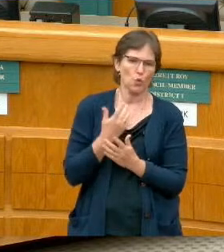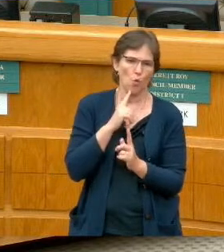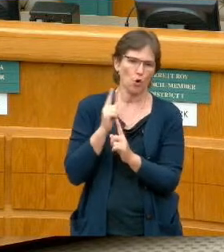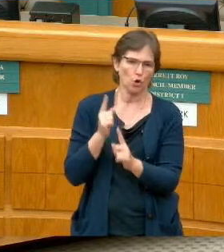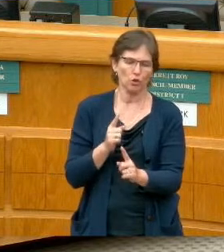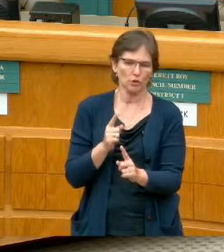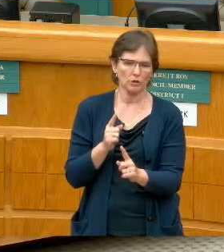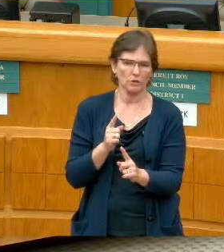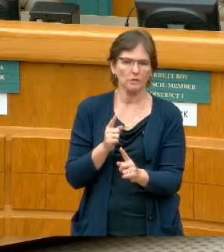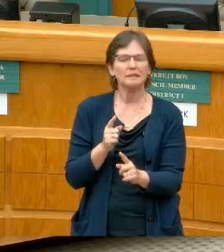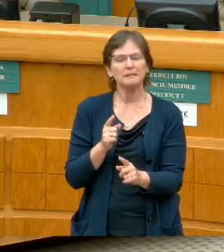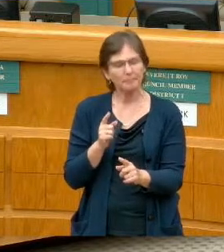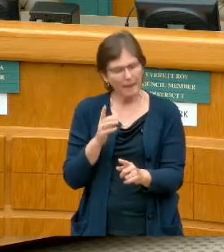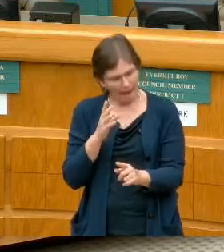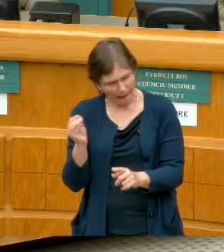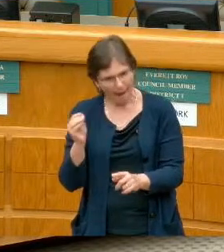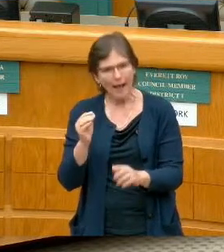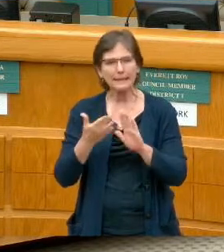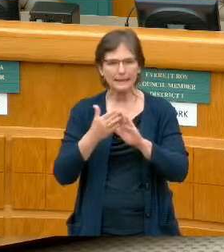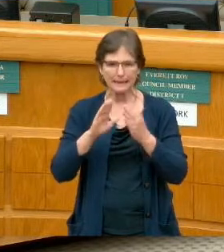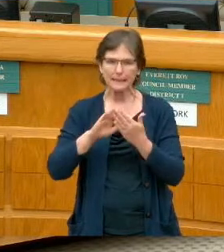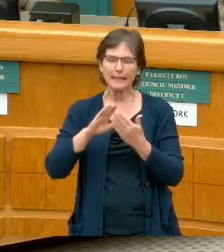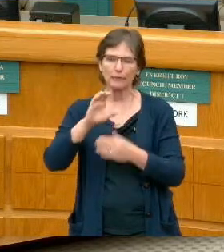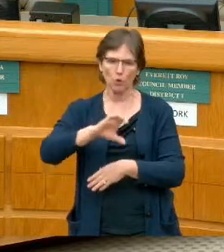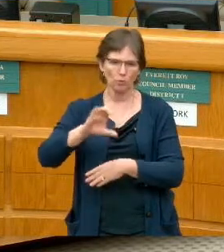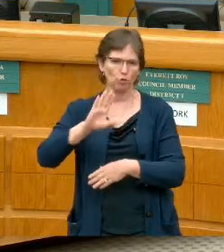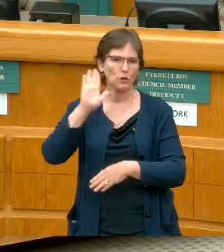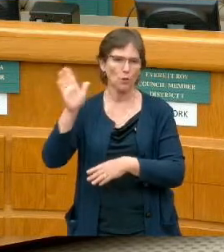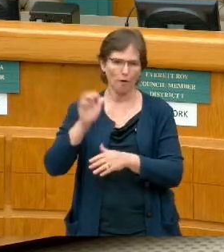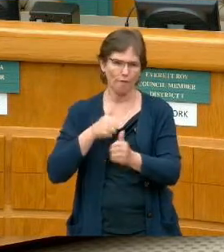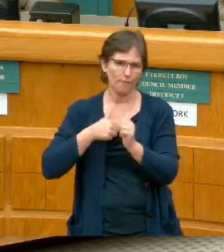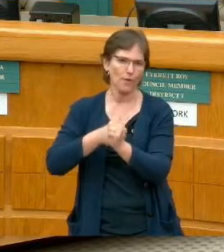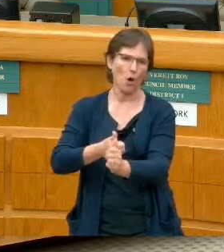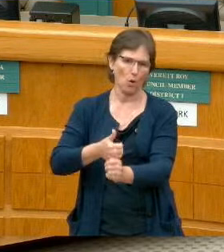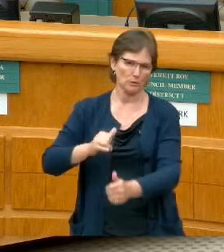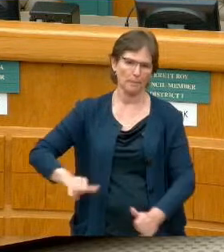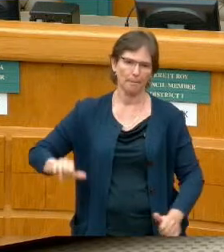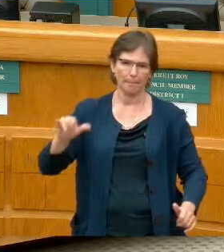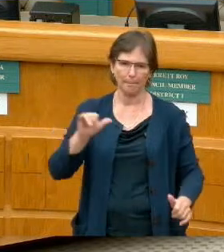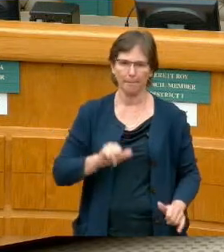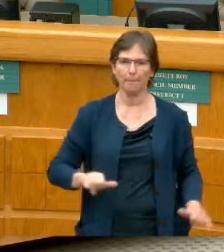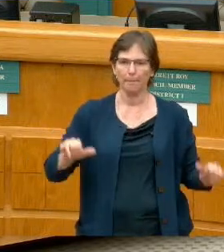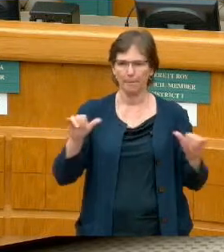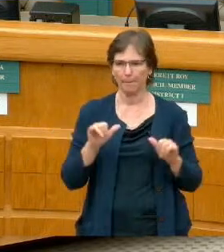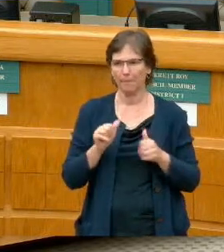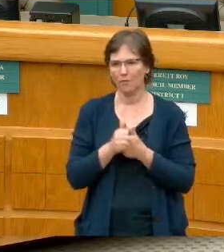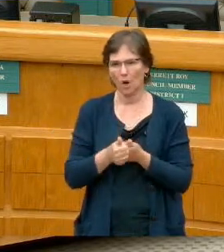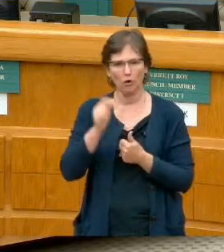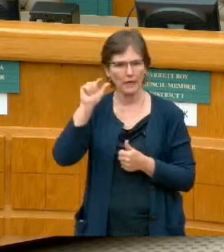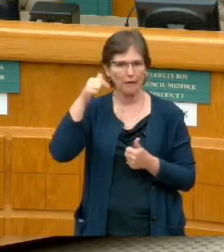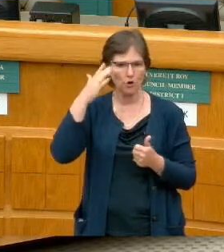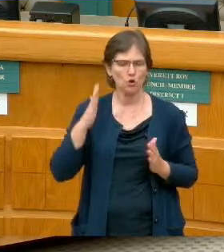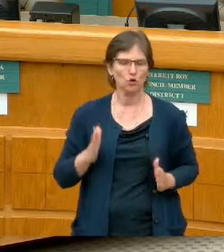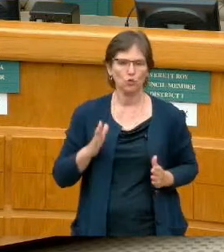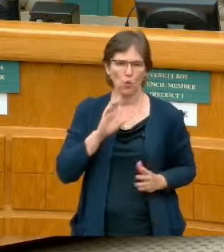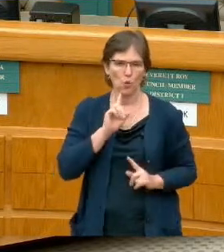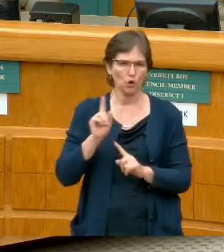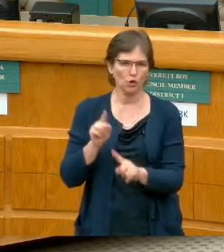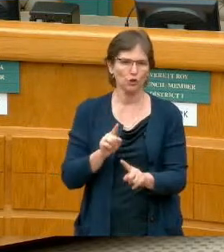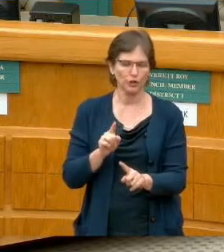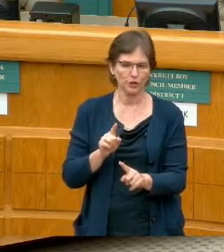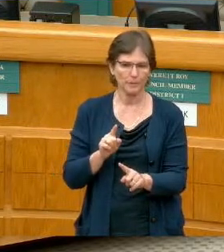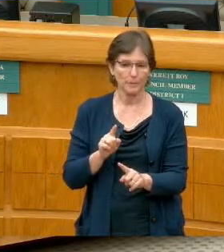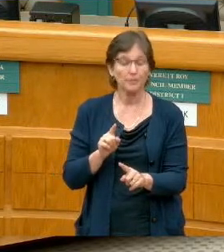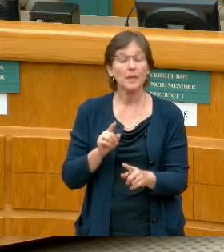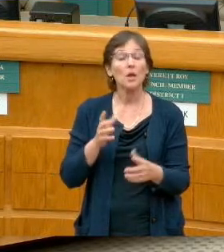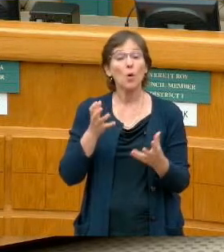do the same. So just for those of you that are interested in the big picture, and then you can go to the website either